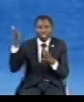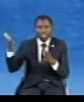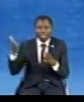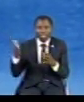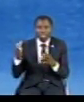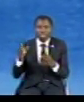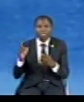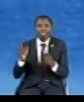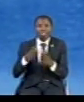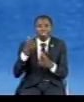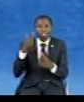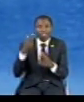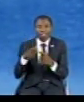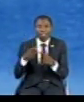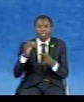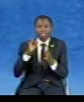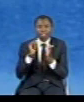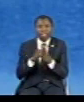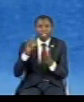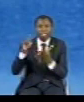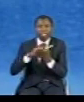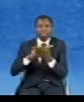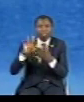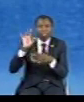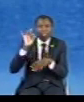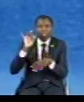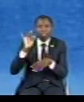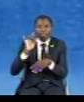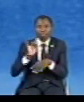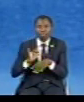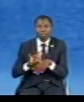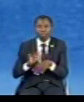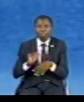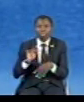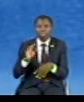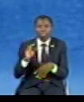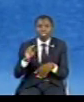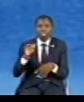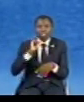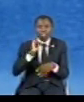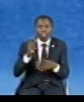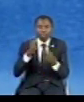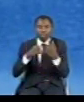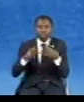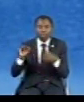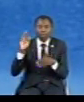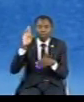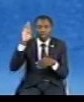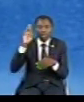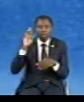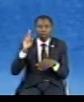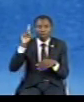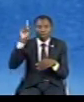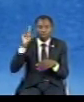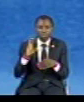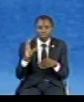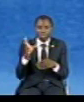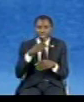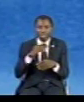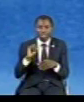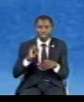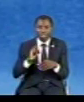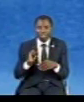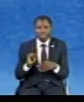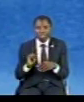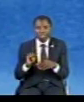Touch Crusade is coming up. We are now took my baby to that Divine Touch Crusade. I believe that God will do it for me. And as you